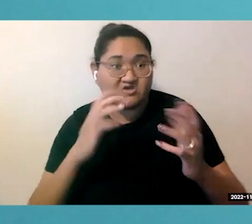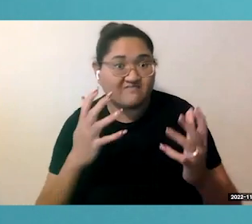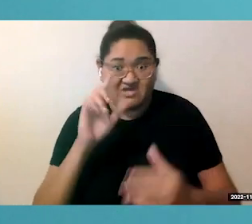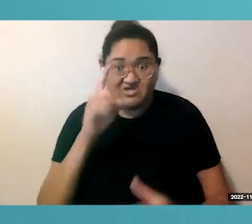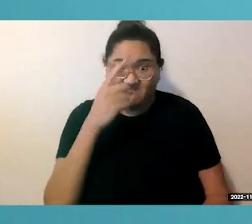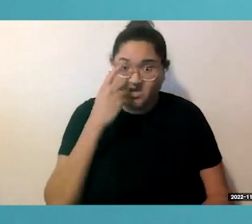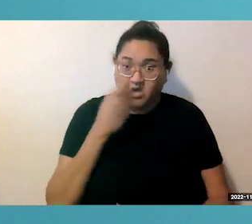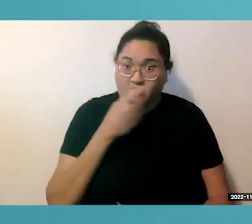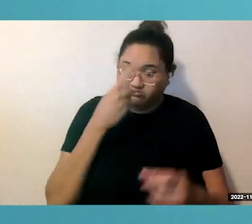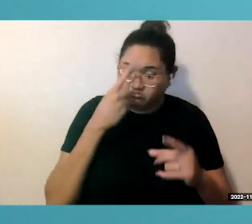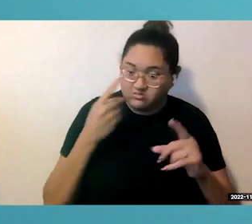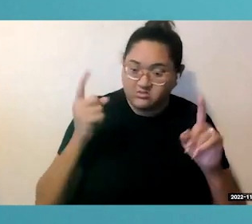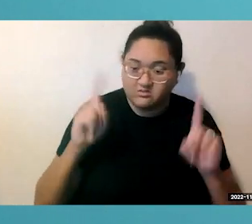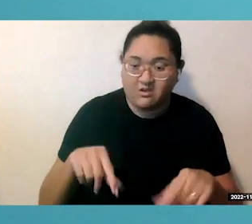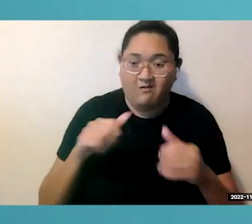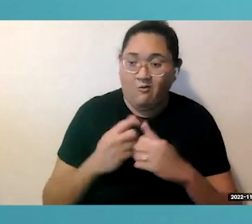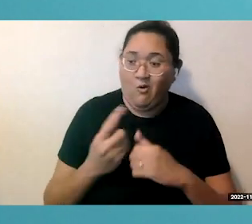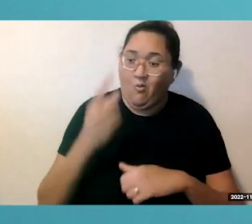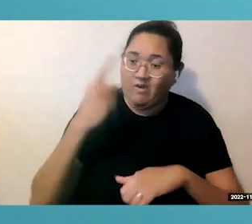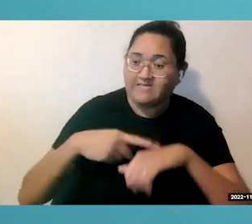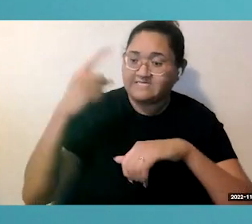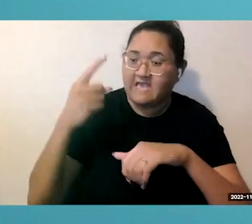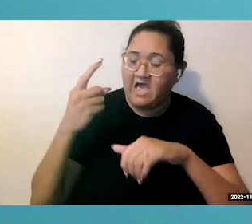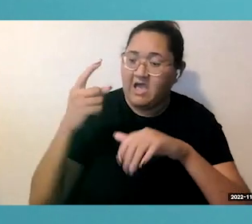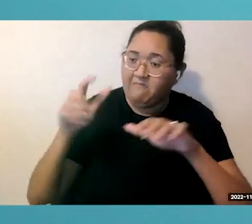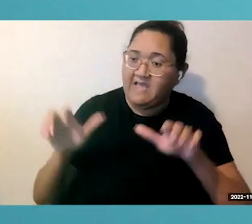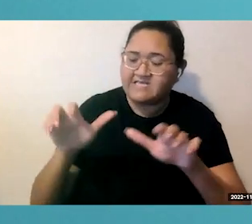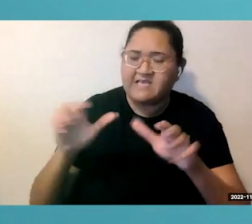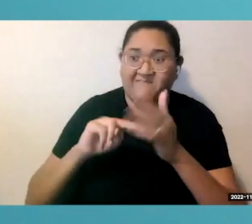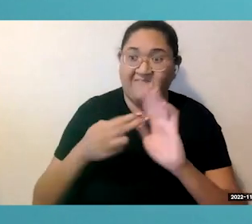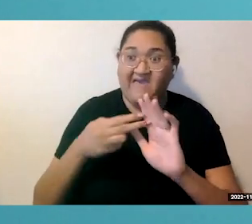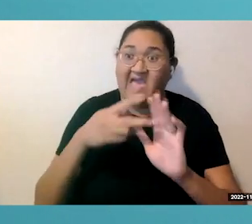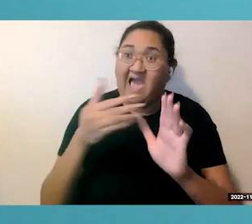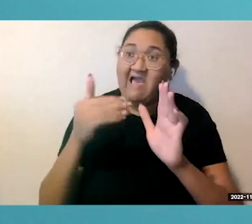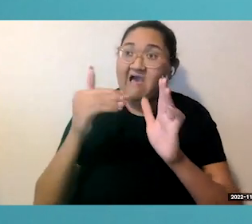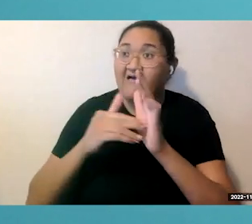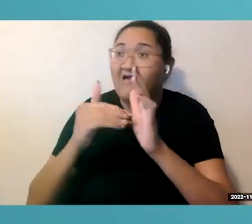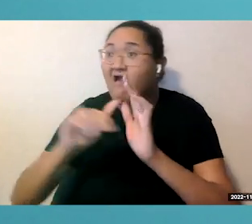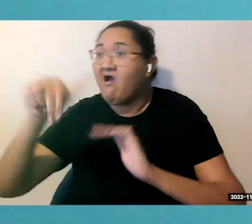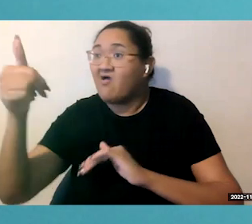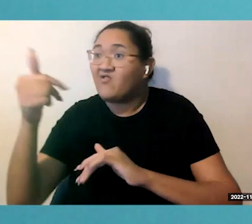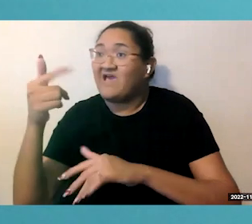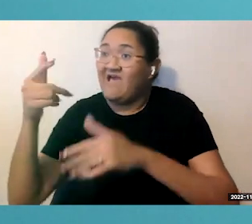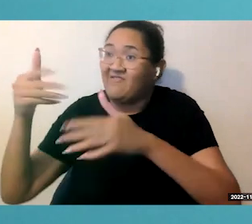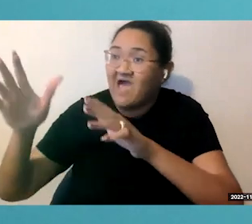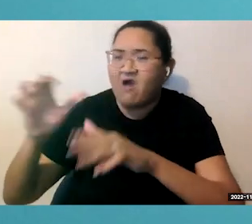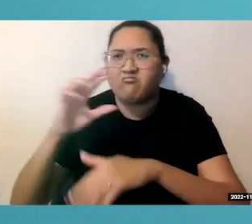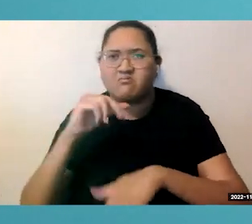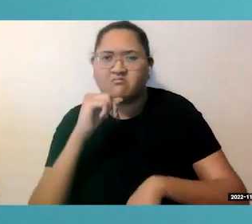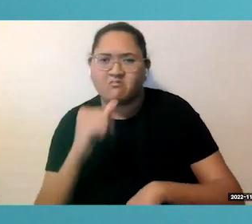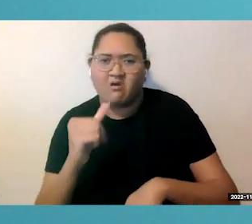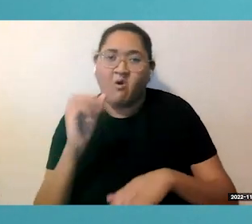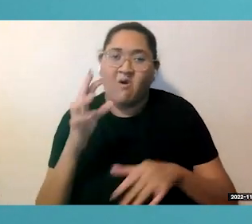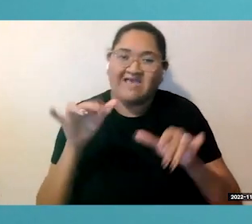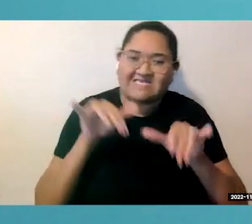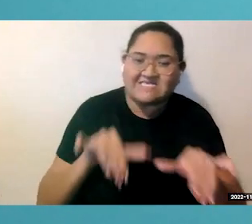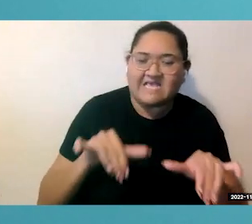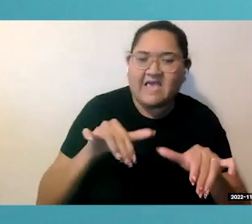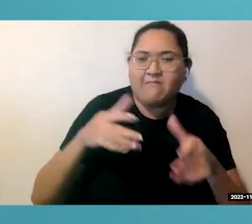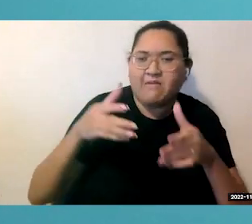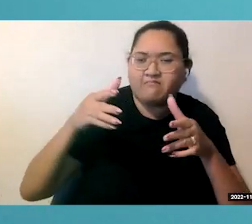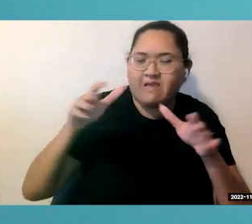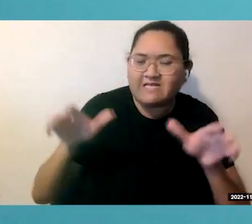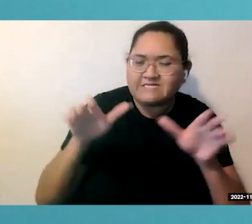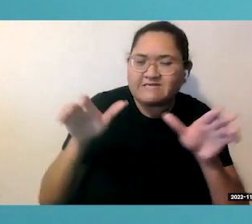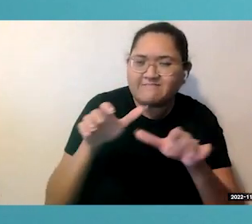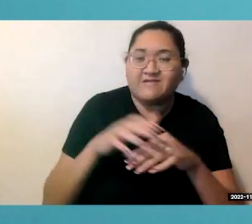communication. Just because you consent to one activity one time does not mean you give consent to other activities or the same activity